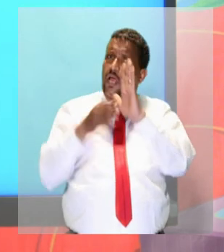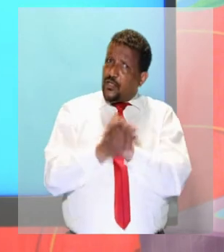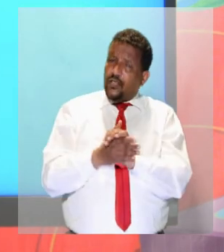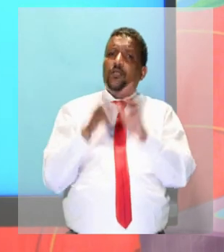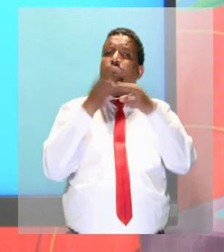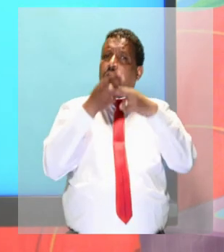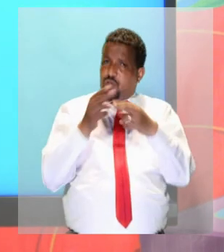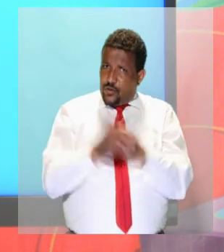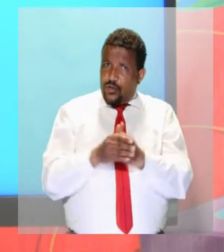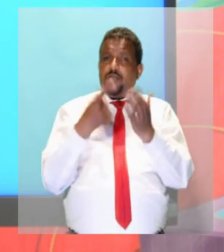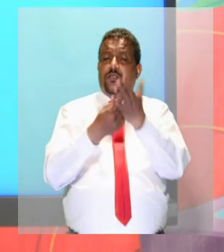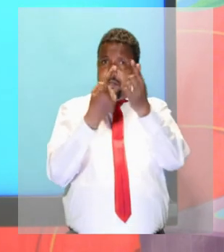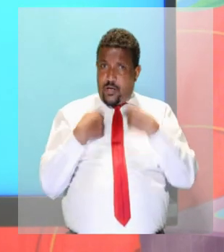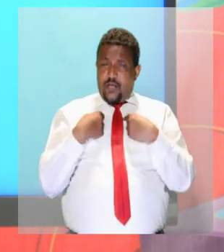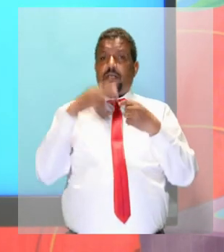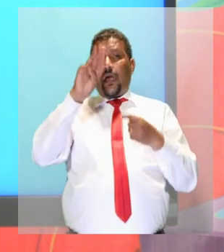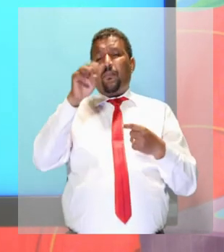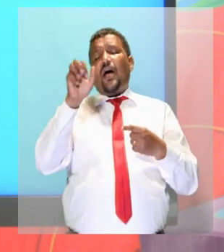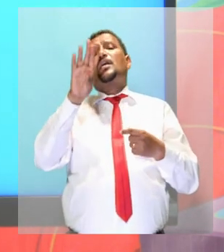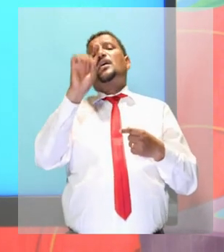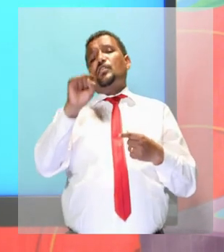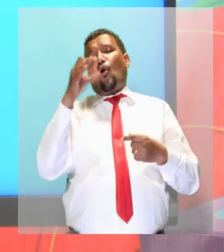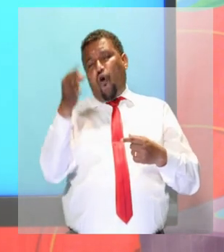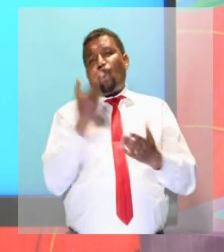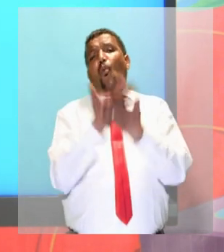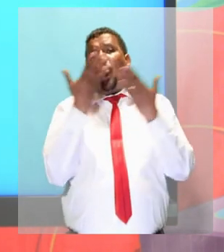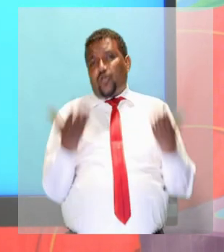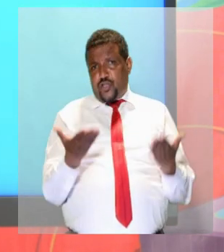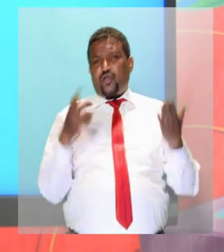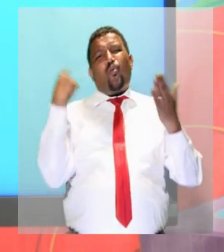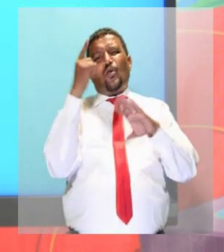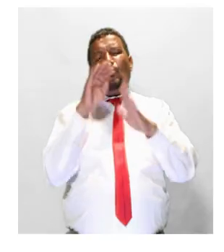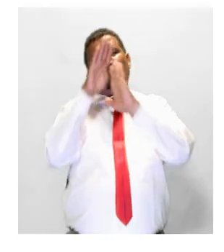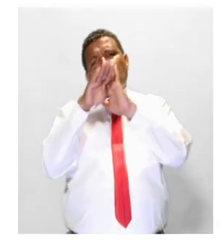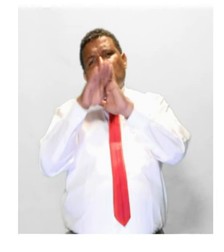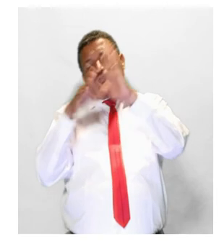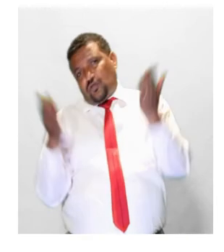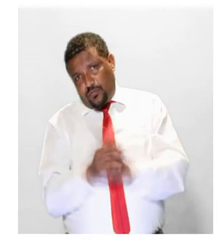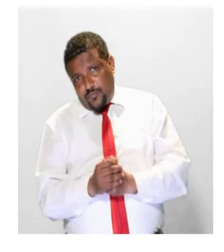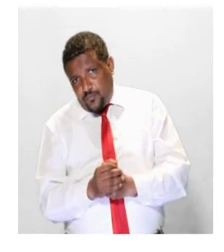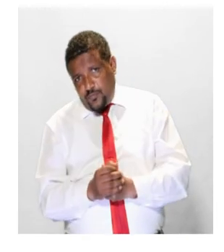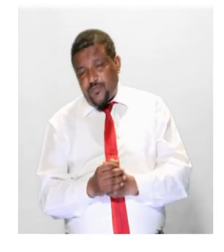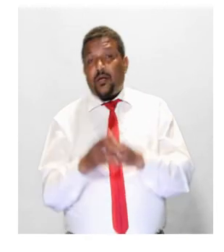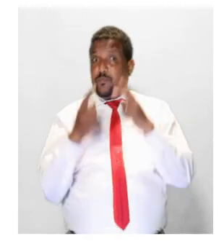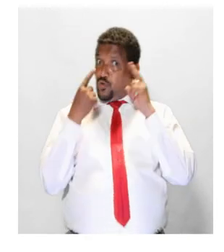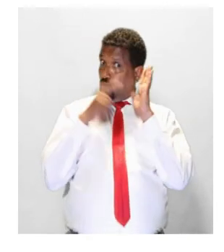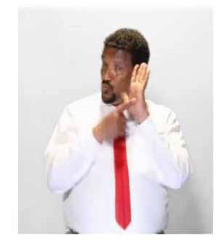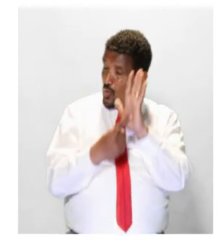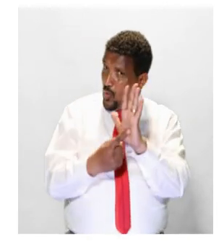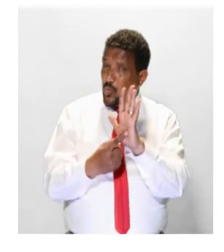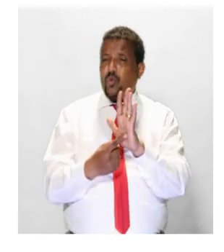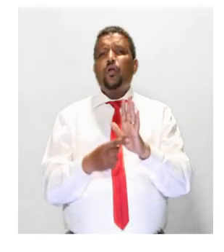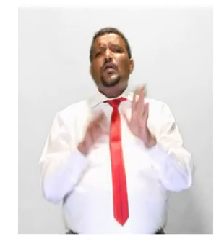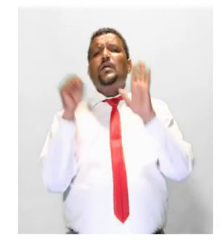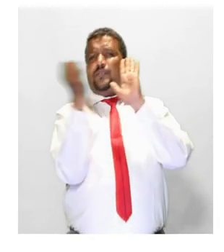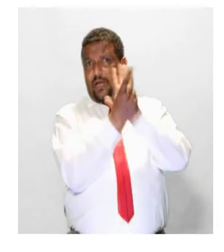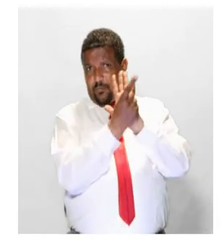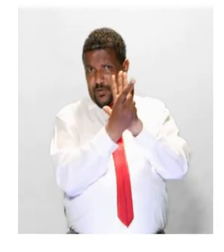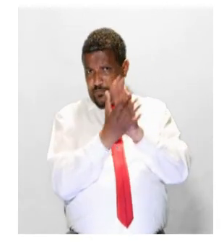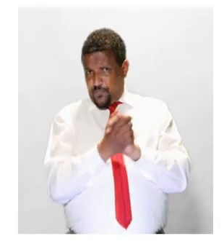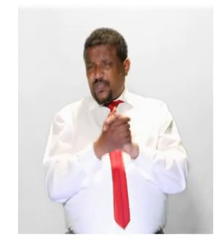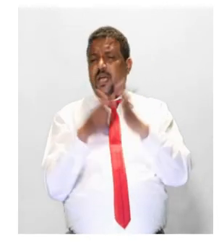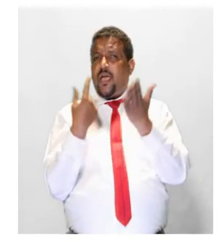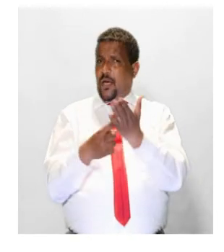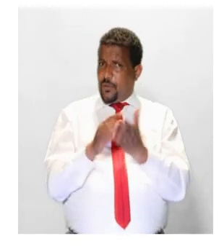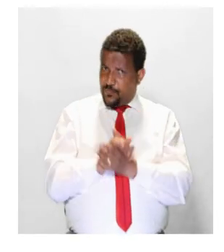short, it tells us the MRS of a commodity will always decline. Let me show you using example.